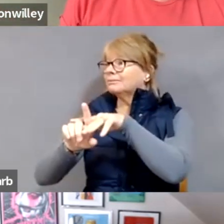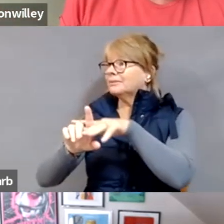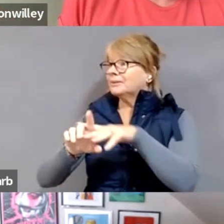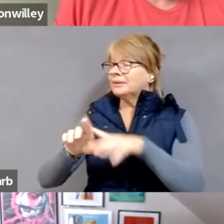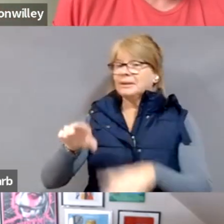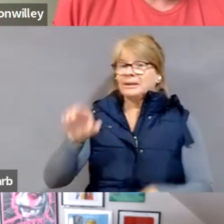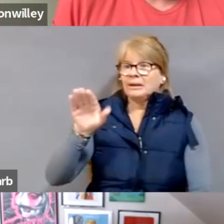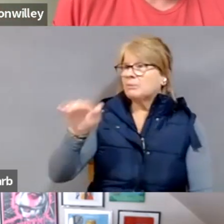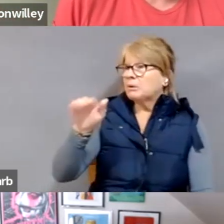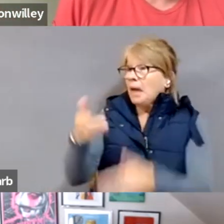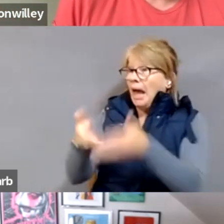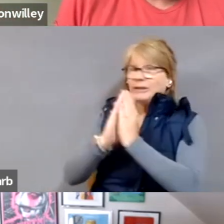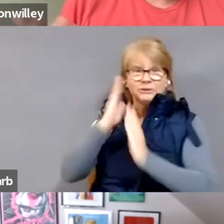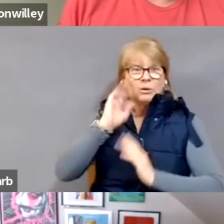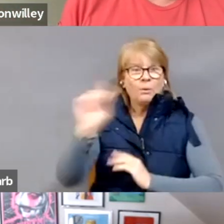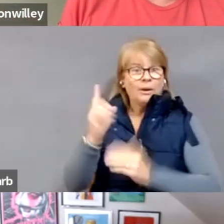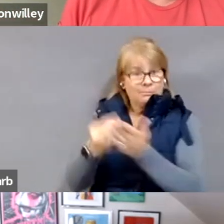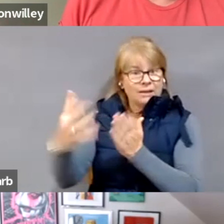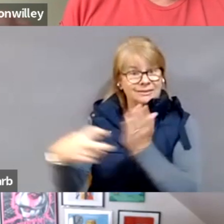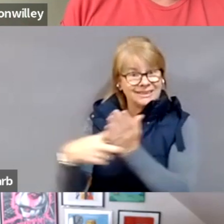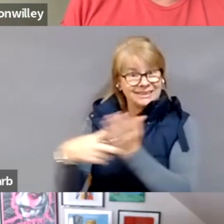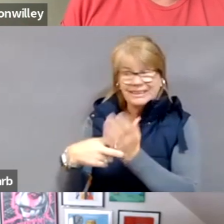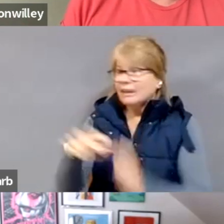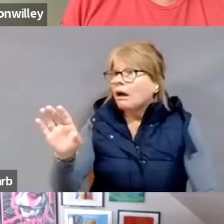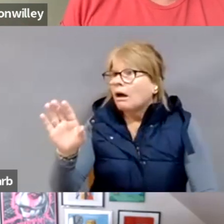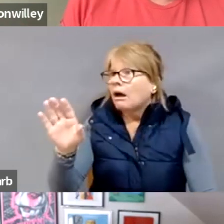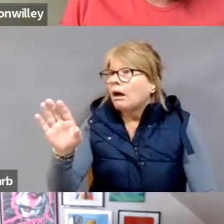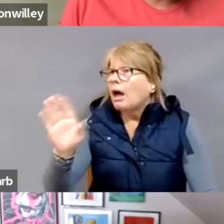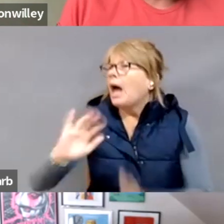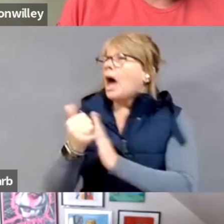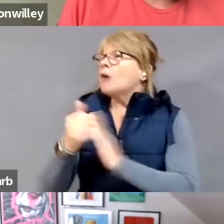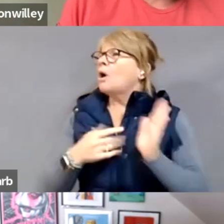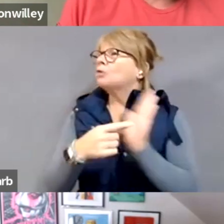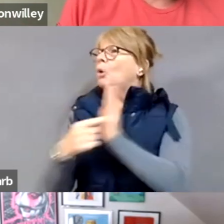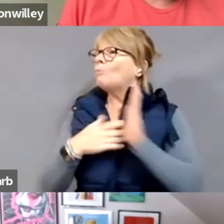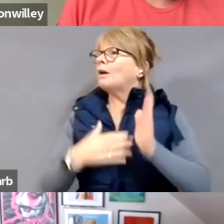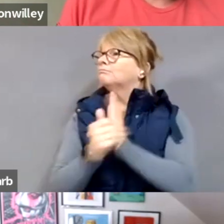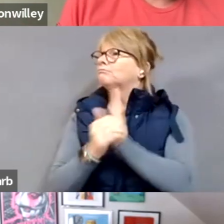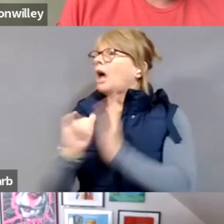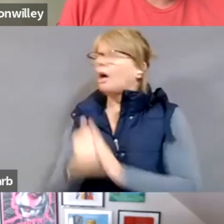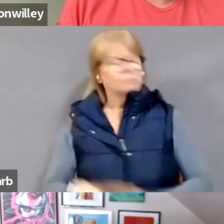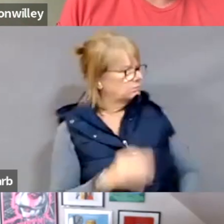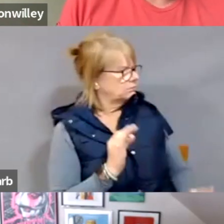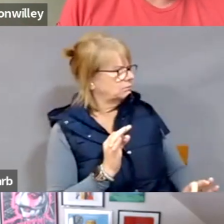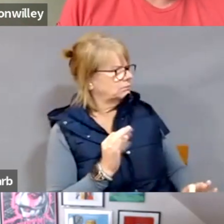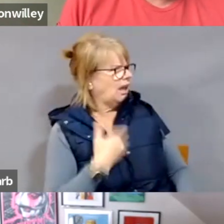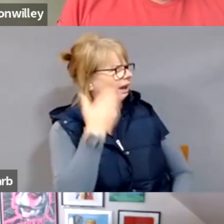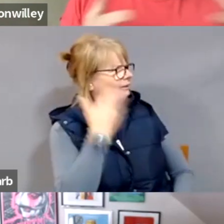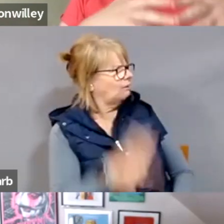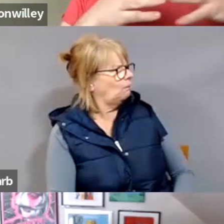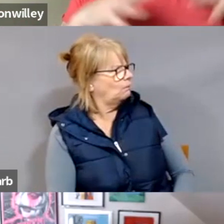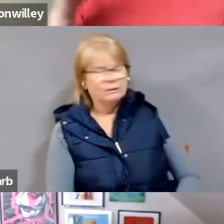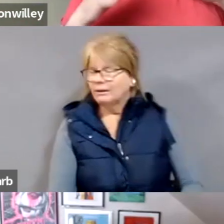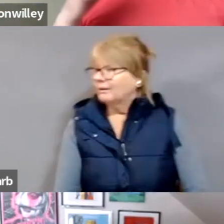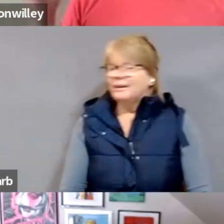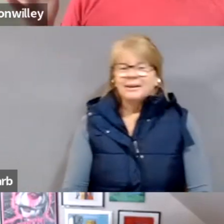the box office manager how to audition, and they would look at me like, well, how am I supposed to know?